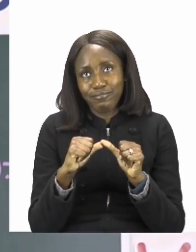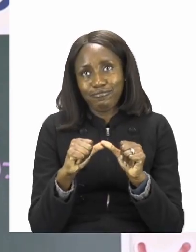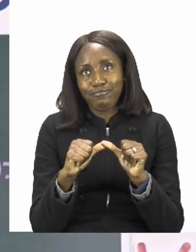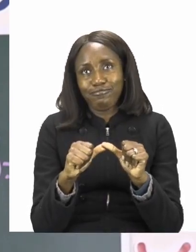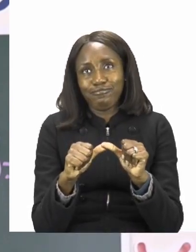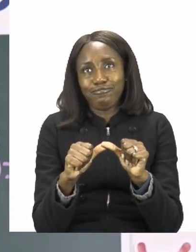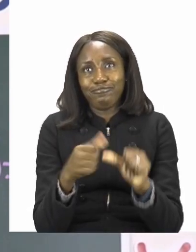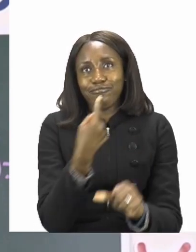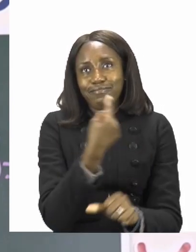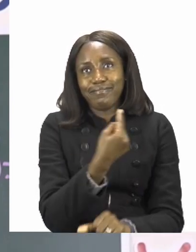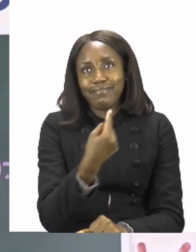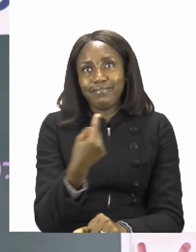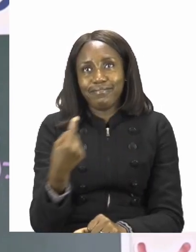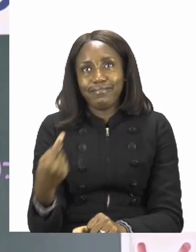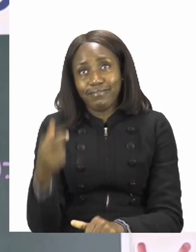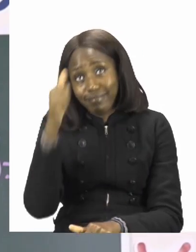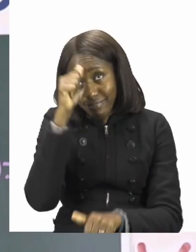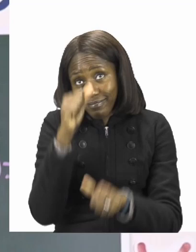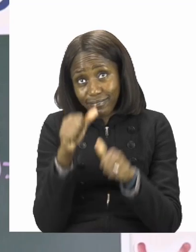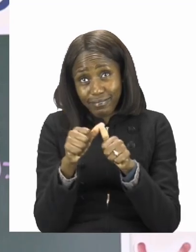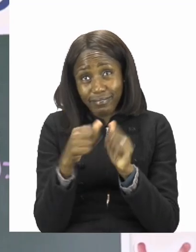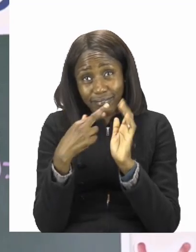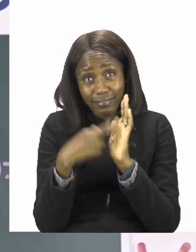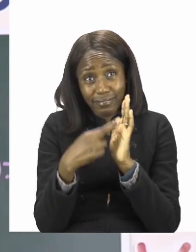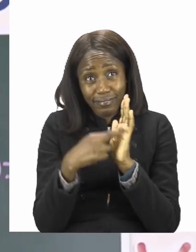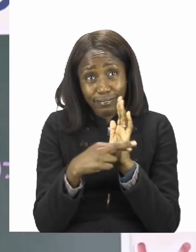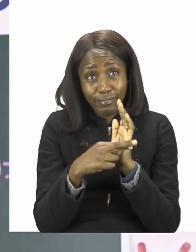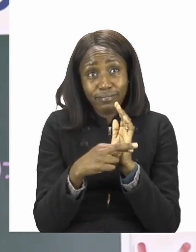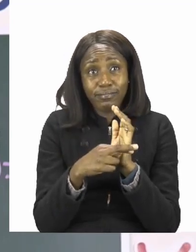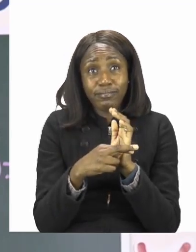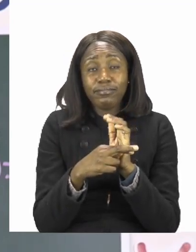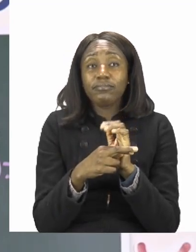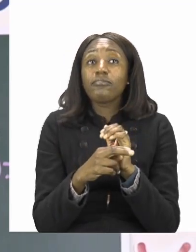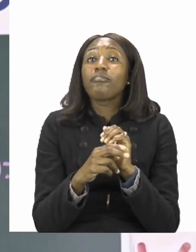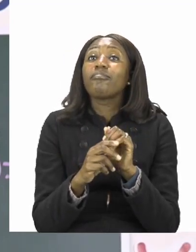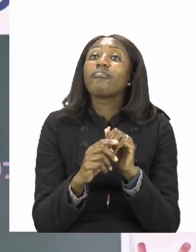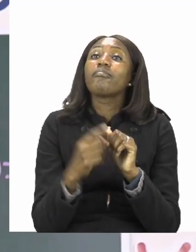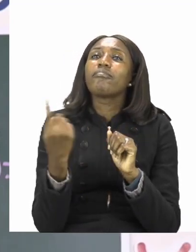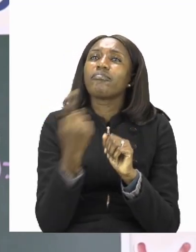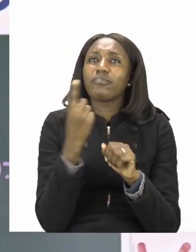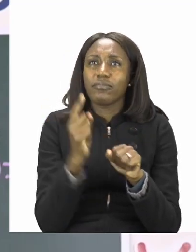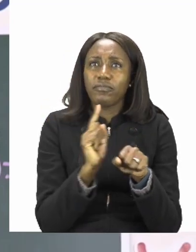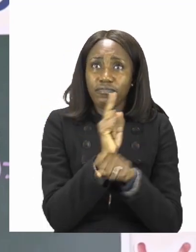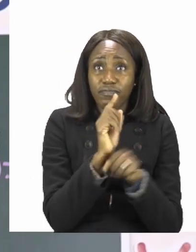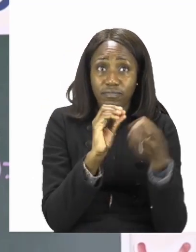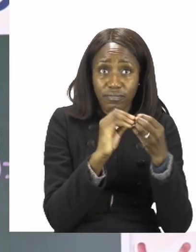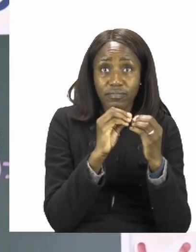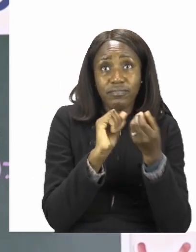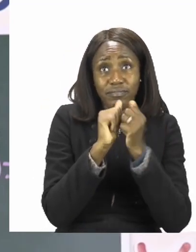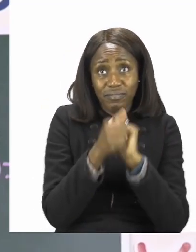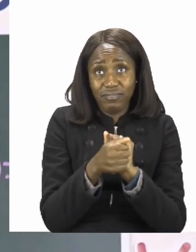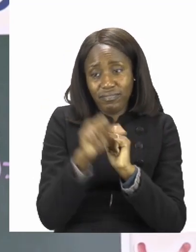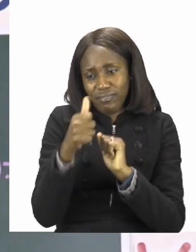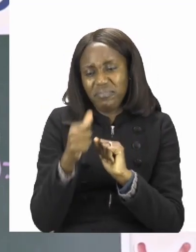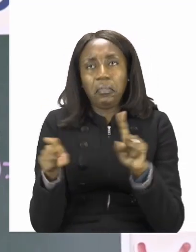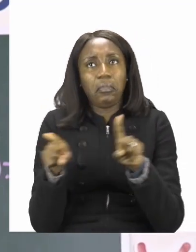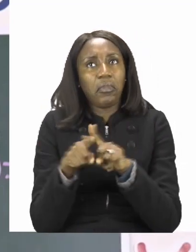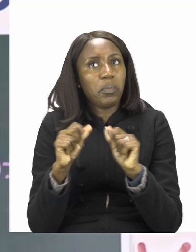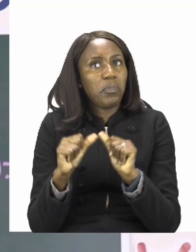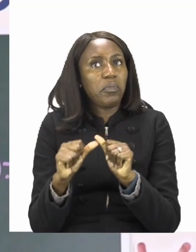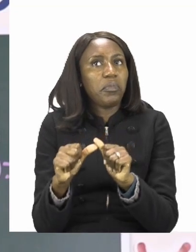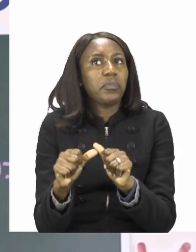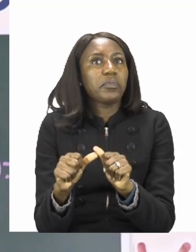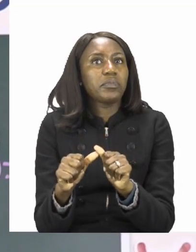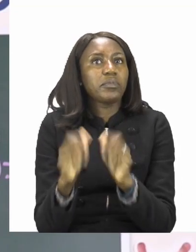by yourself. Remember our golden rule that only the tens will change. Make sure that you